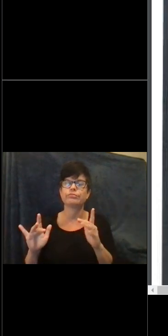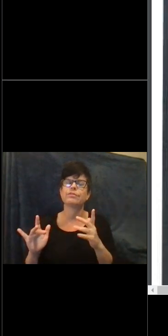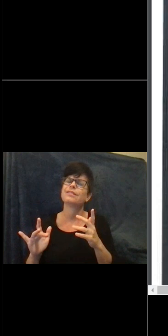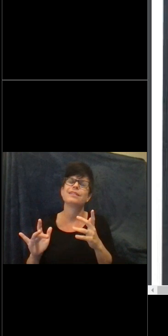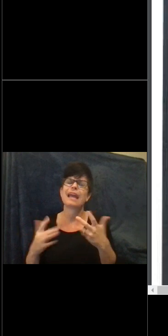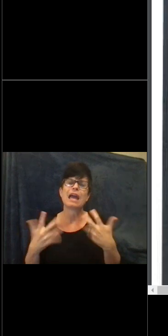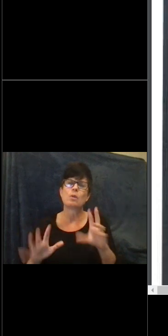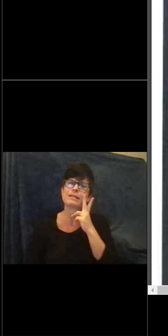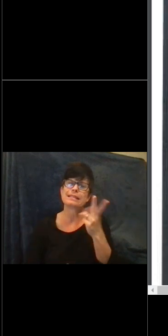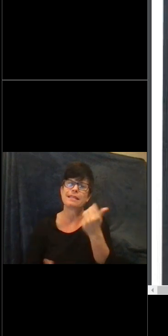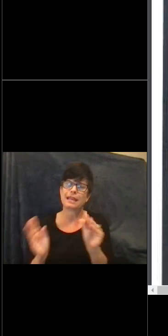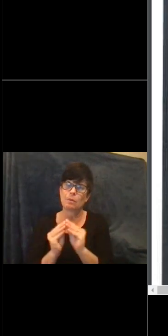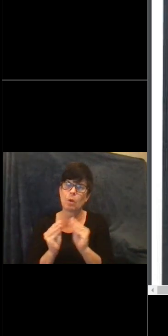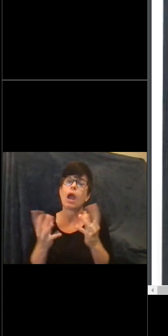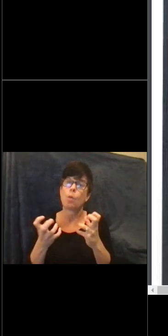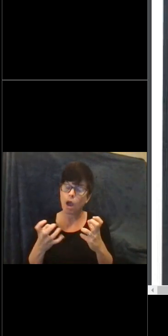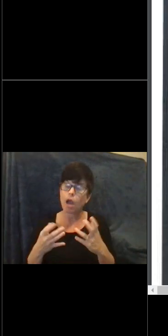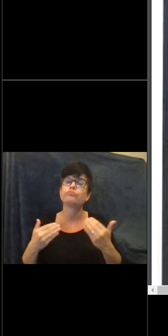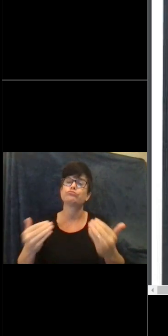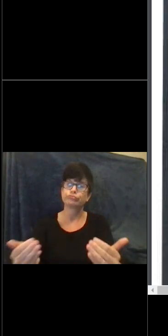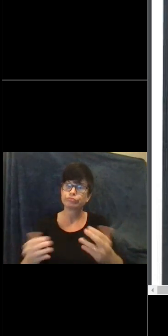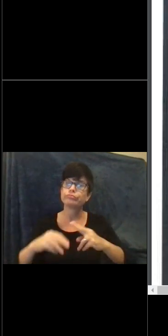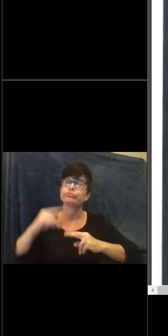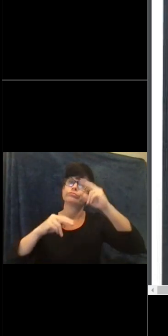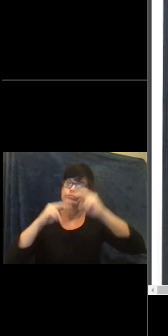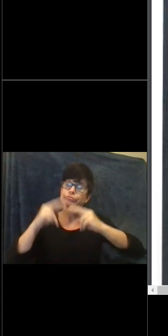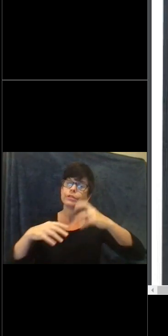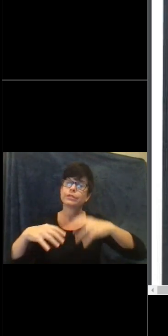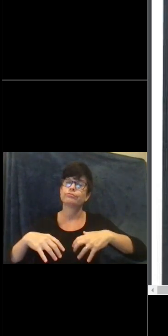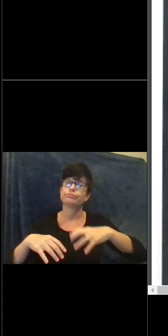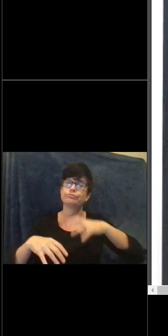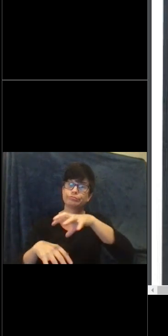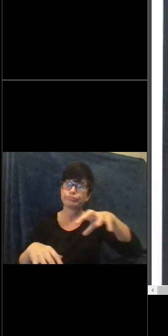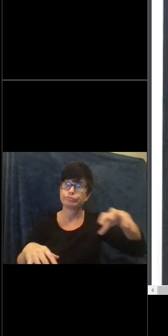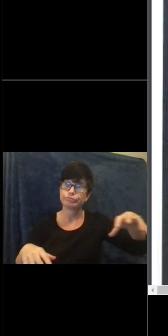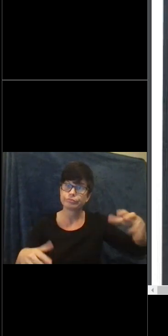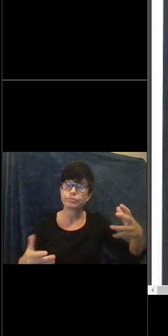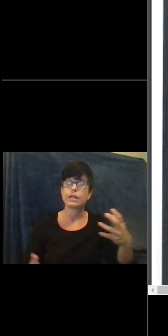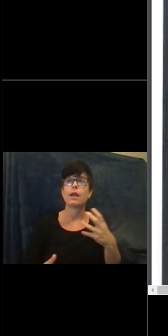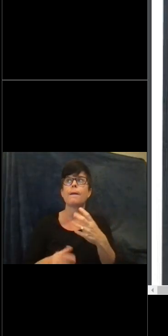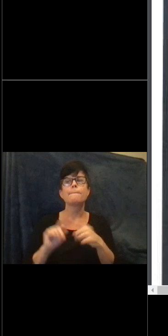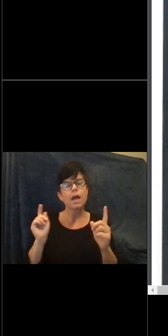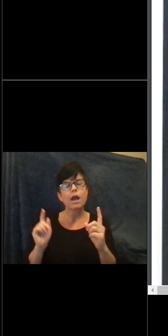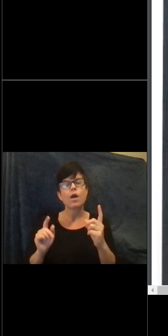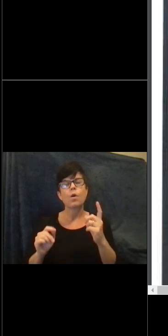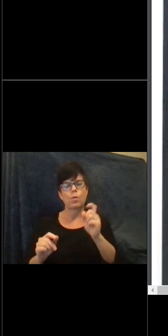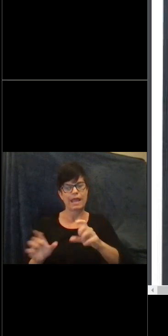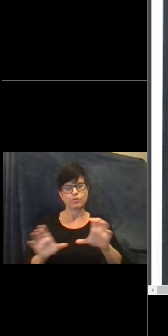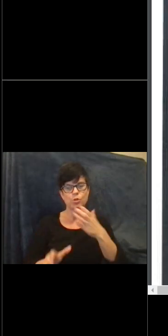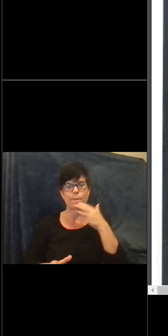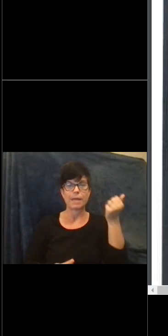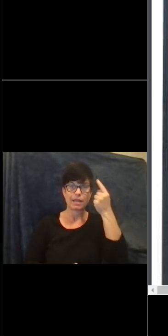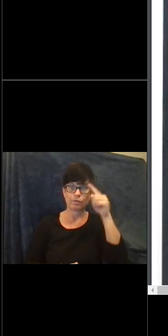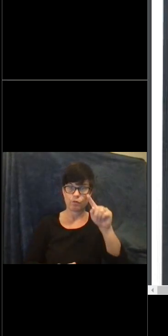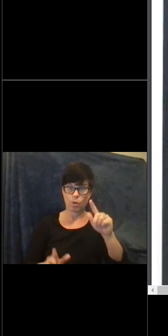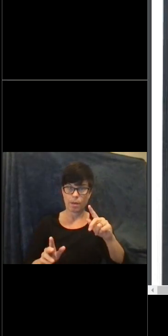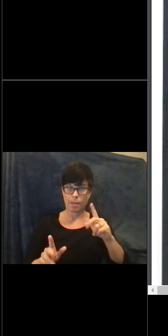same time, we have to make sure that we're doing the best thing that we can for the residents and the neighbors, and that we're, you know, we